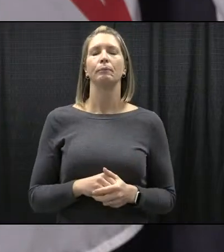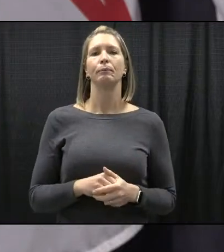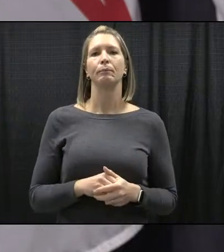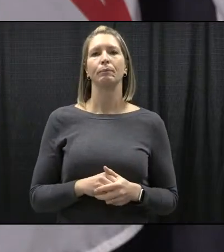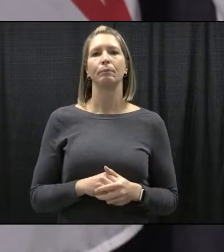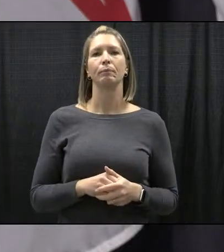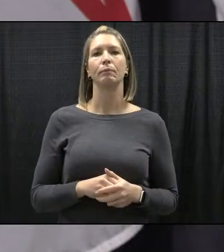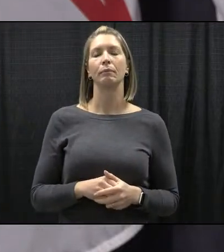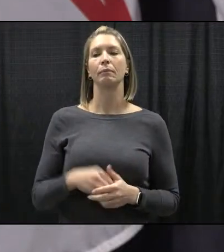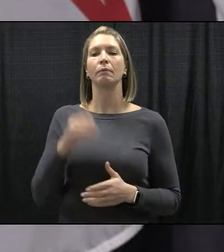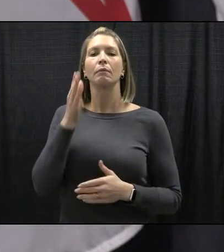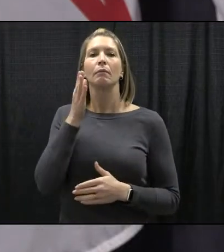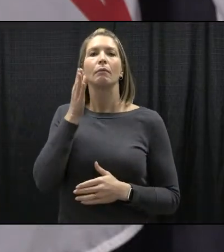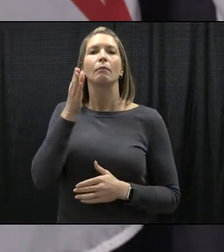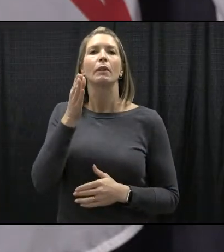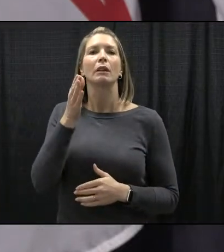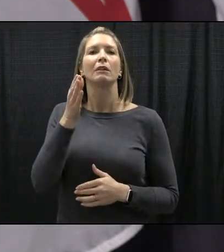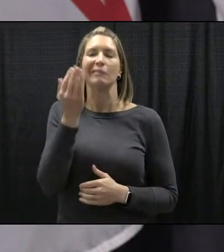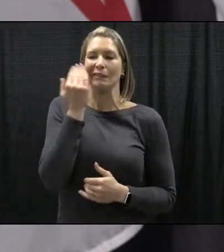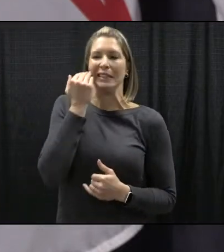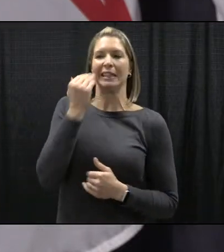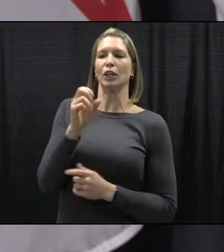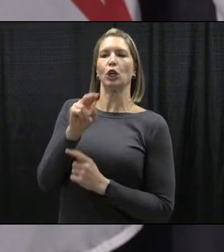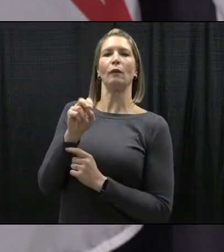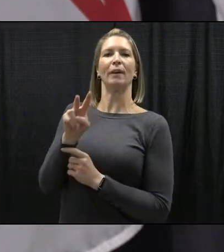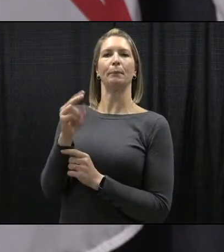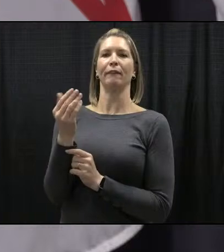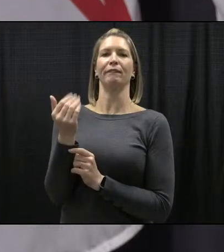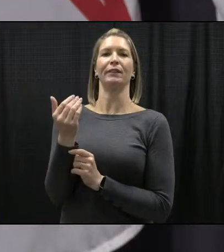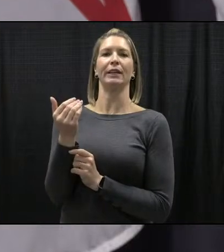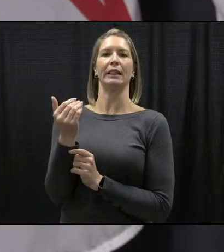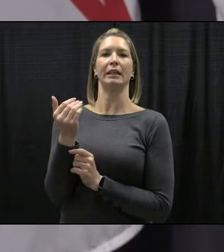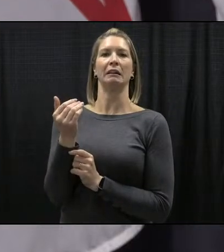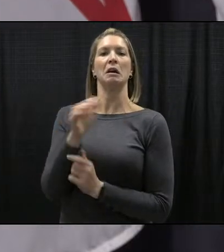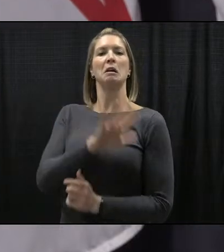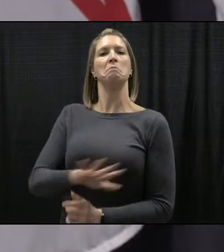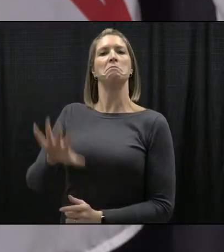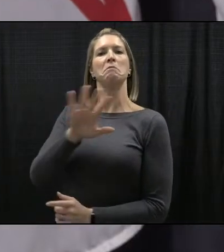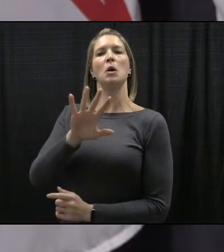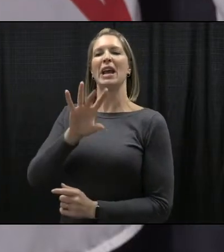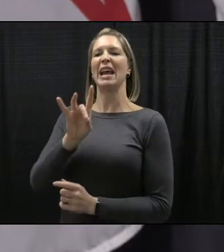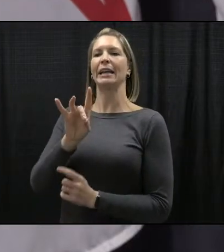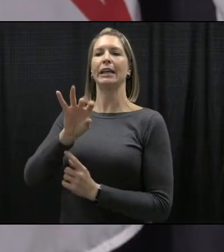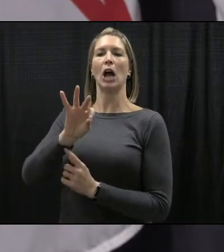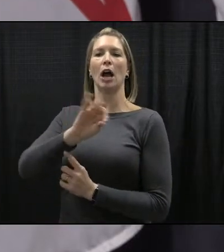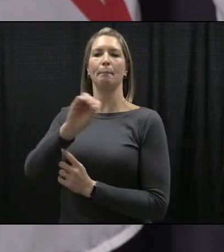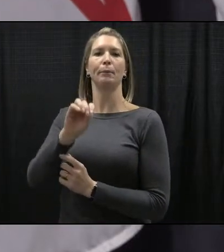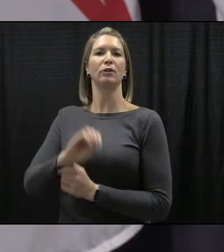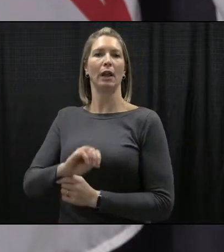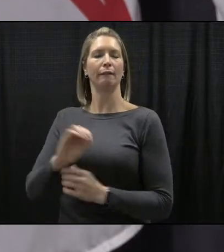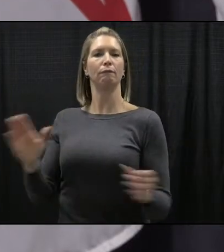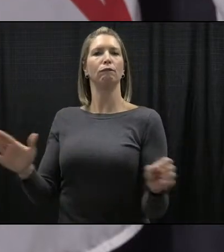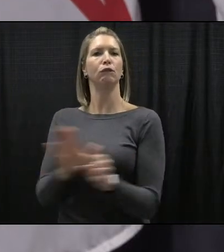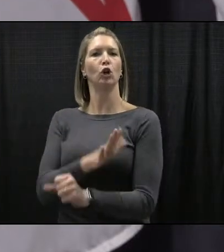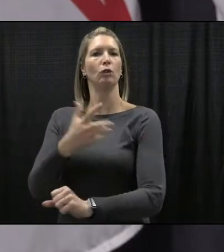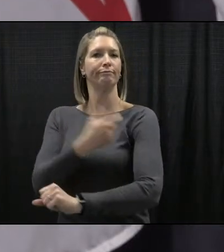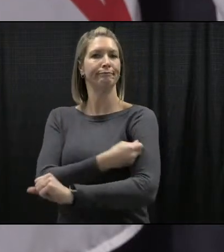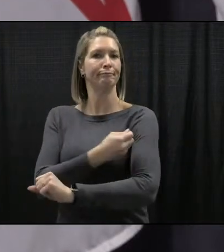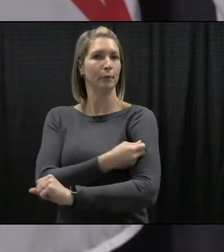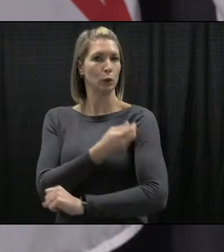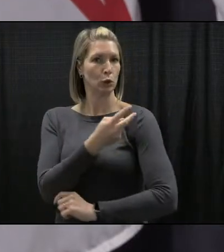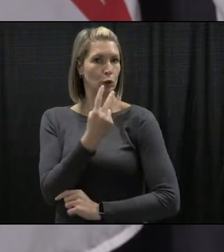As of November 15th, we have almost 89% of our eligible population fully vaccinated and 94% with the first